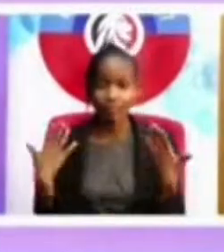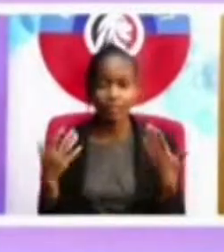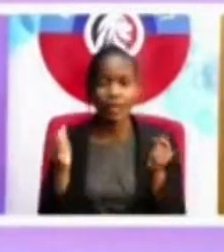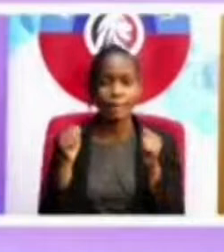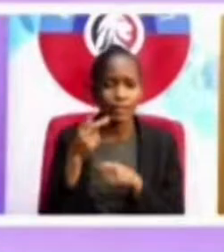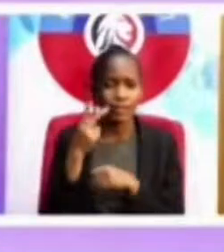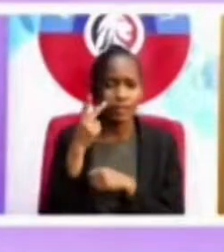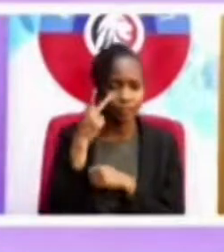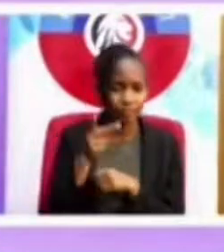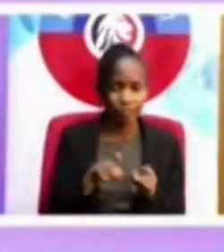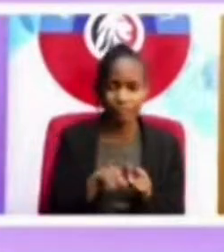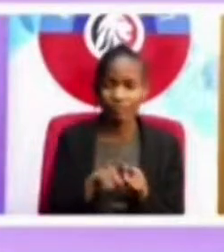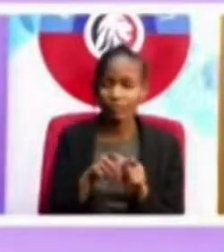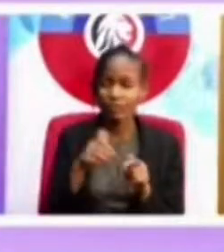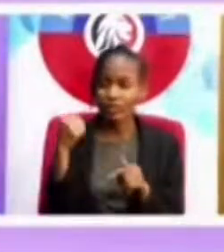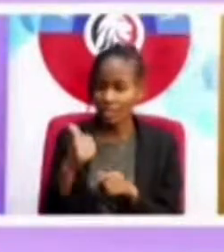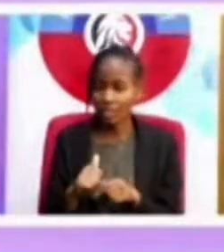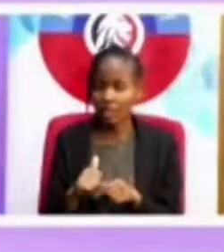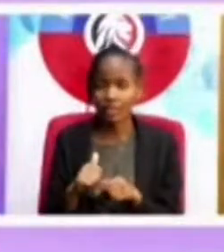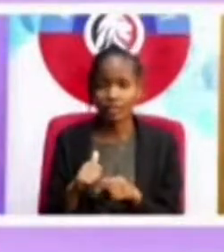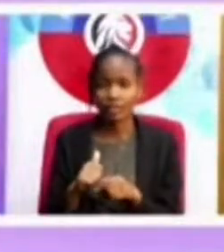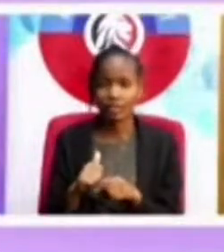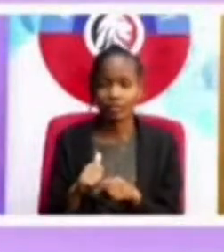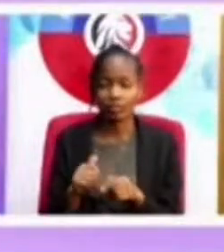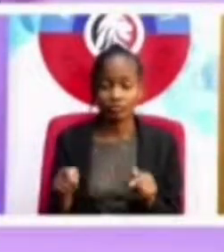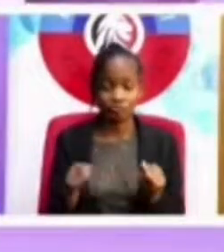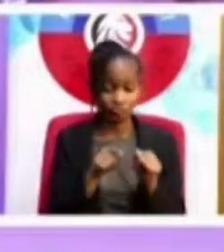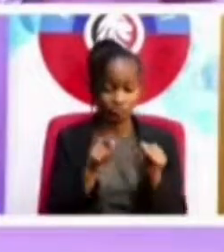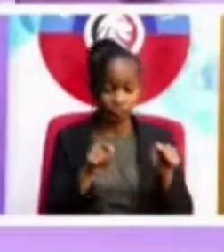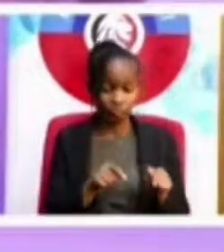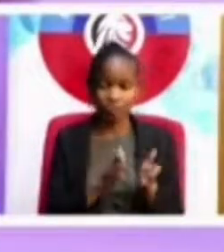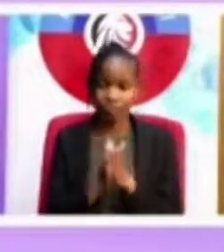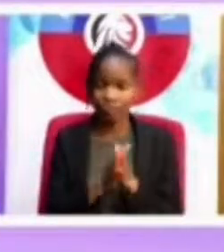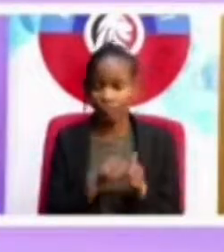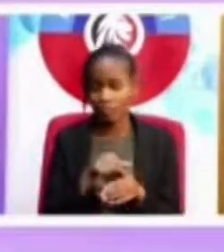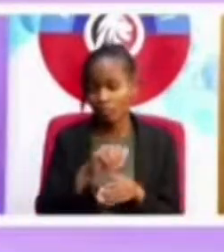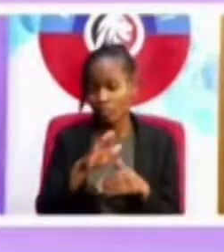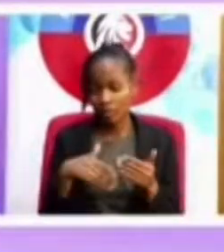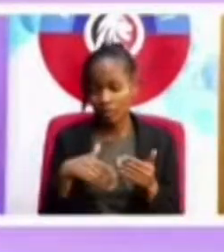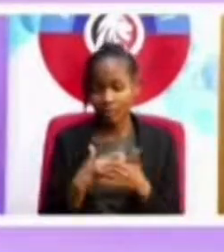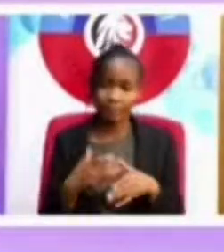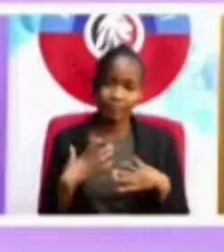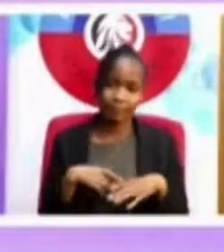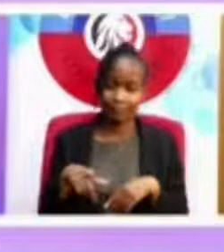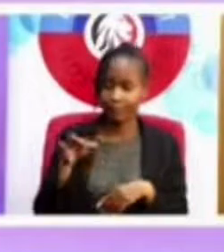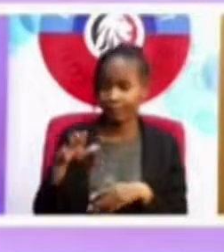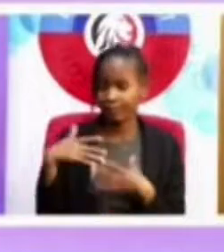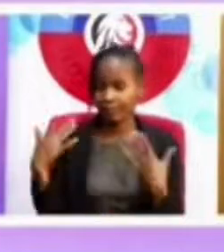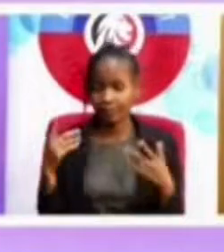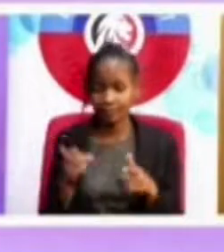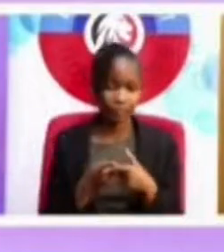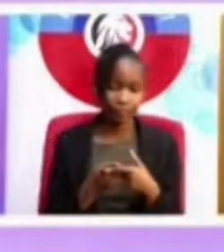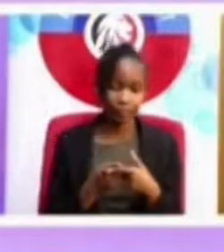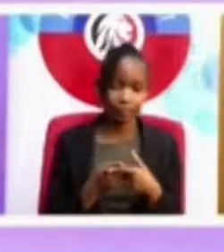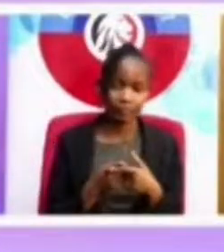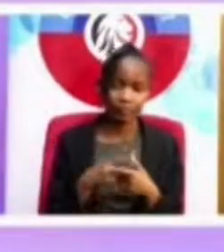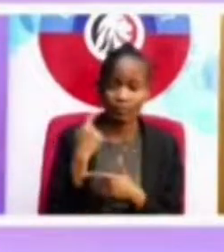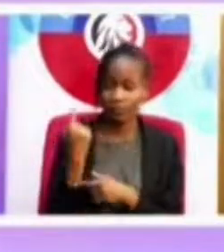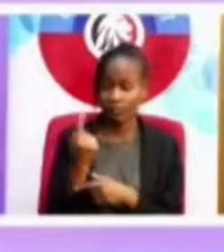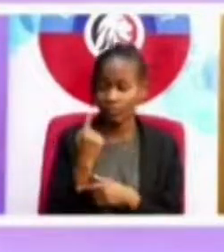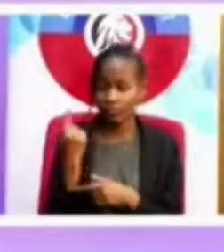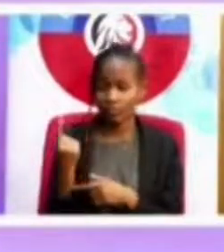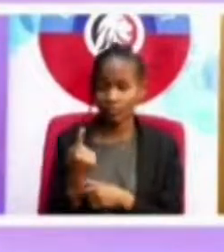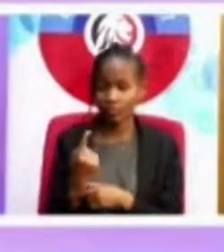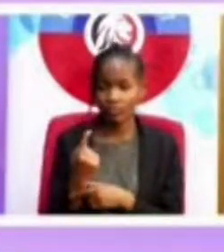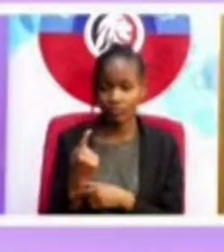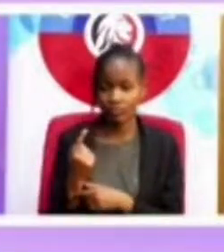any container of interest, so that everybody else will just pick their goods and only the containers of interest where